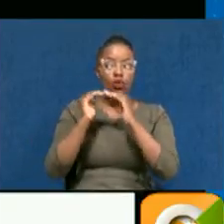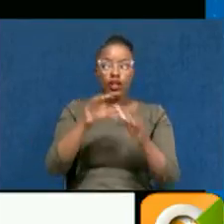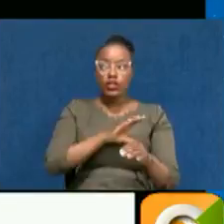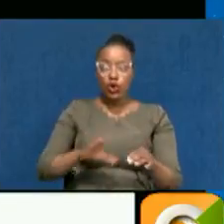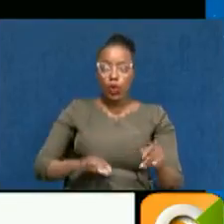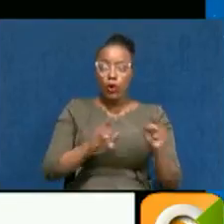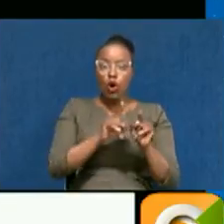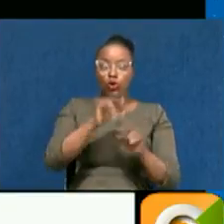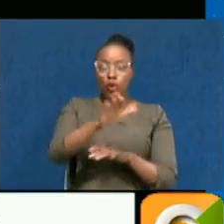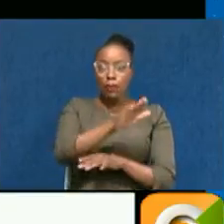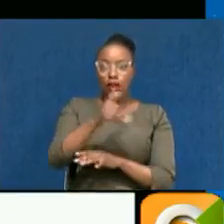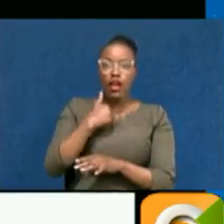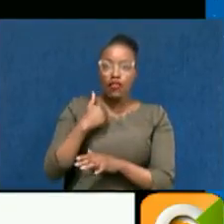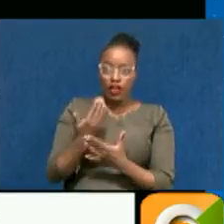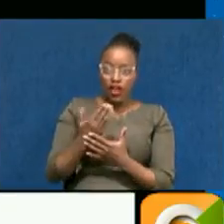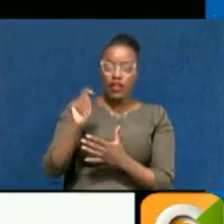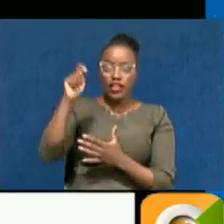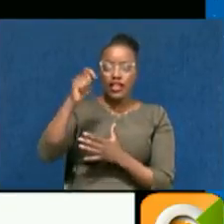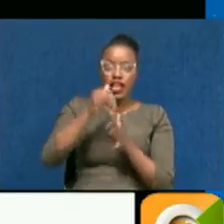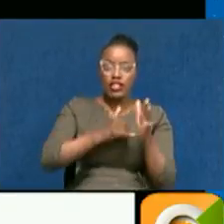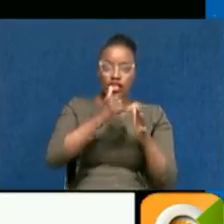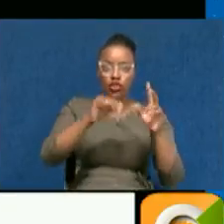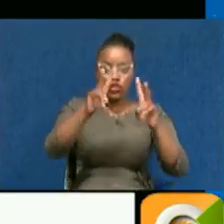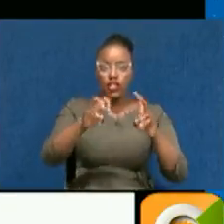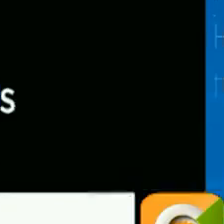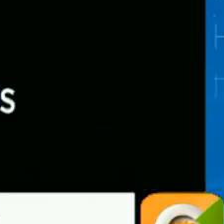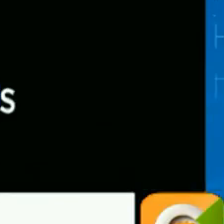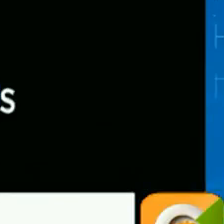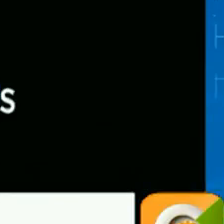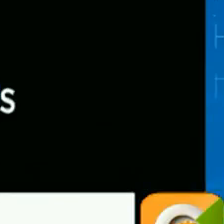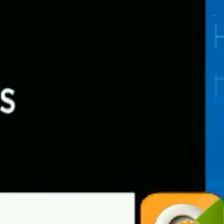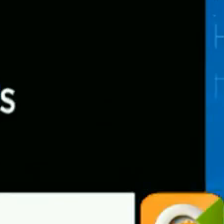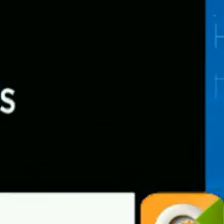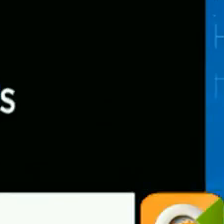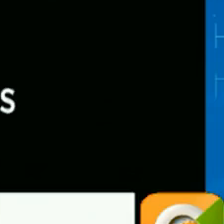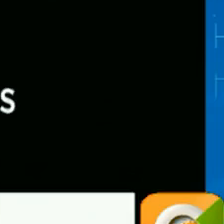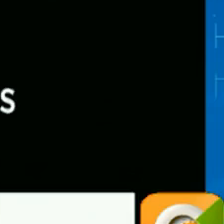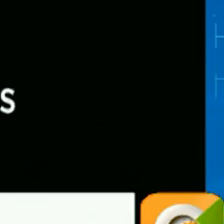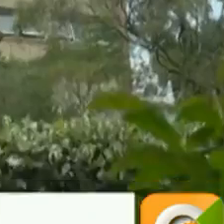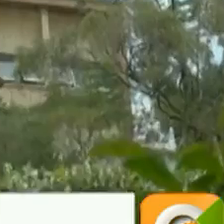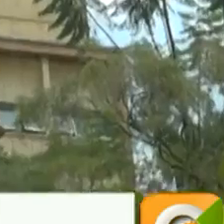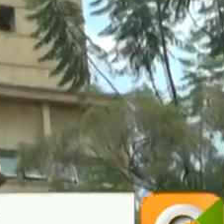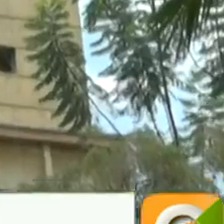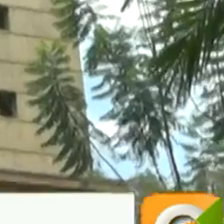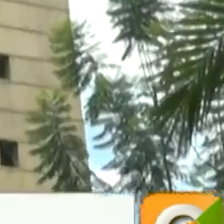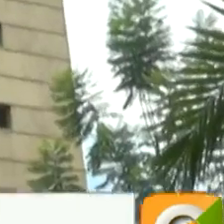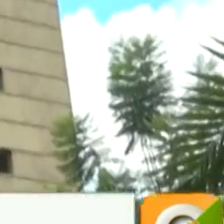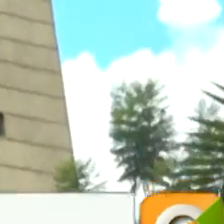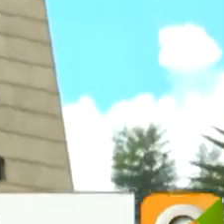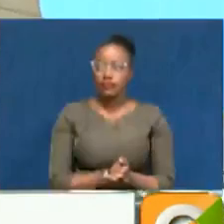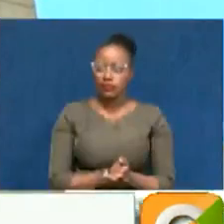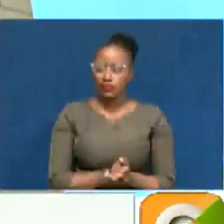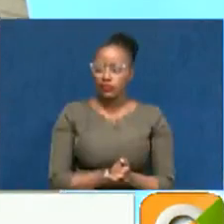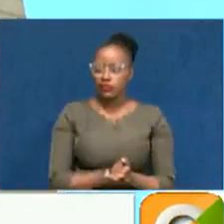The House will also consider the Kenya Industrial Research and Development Institute bill, which is at the third reading.